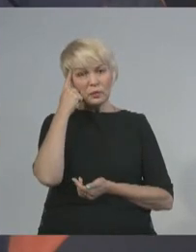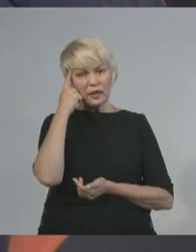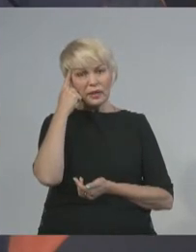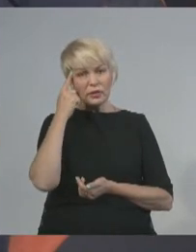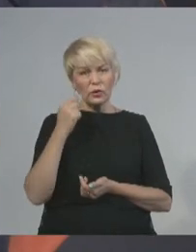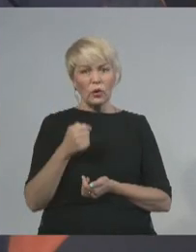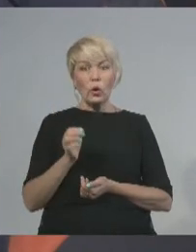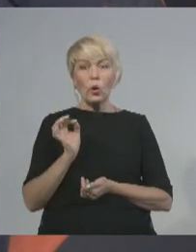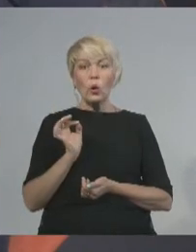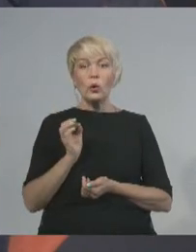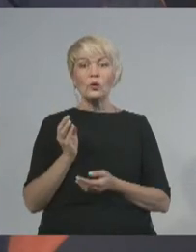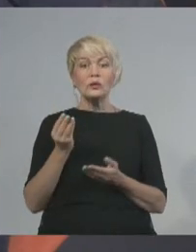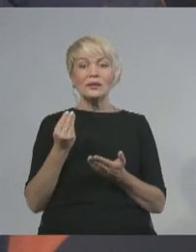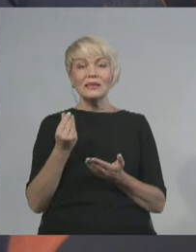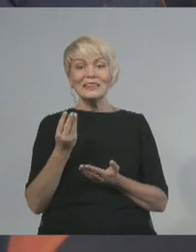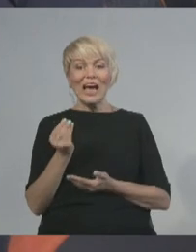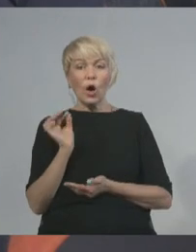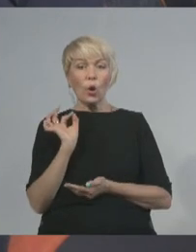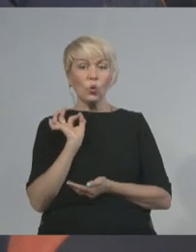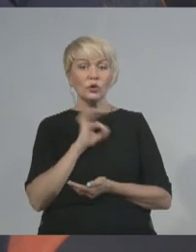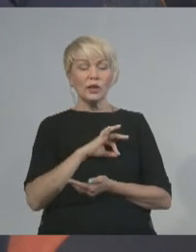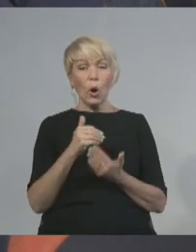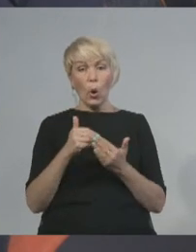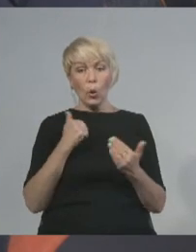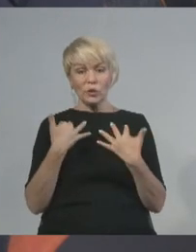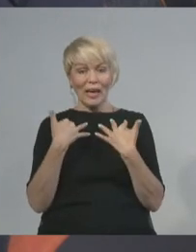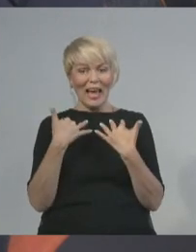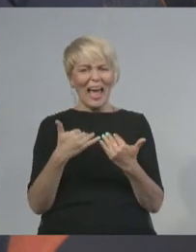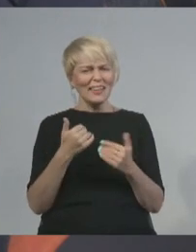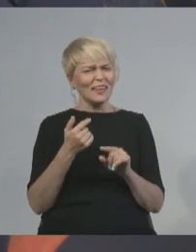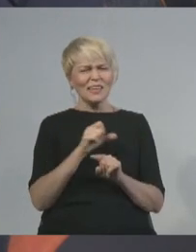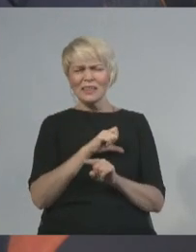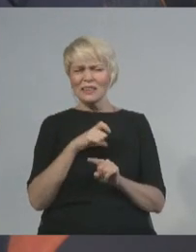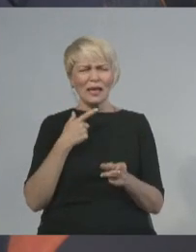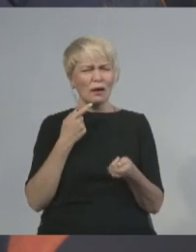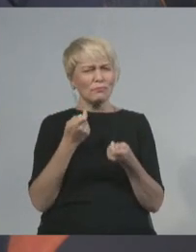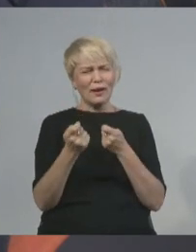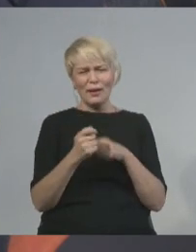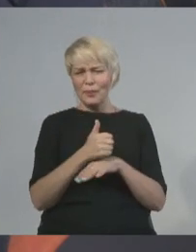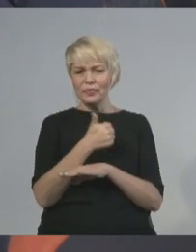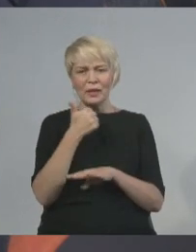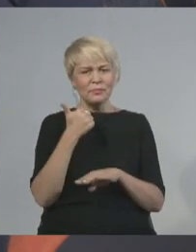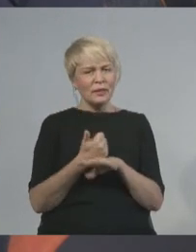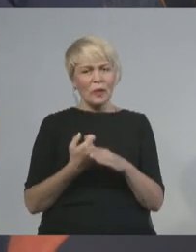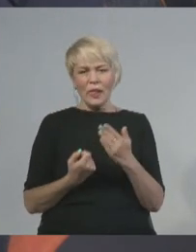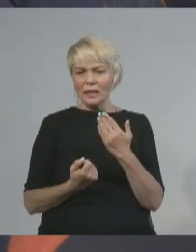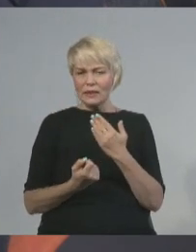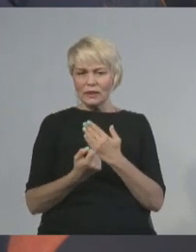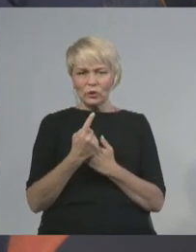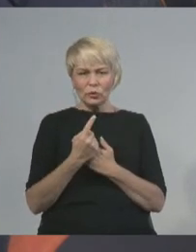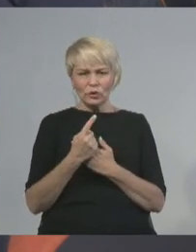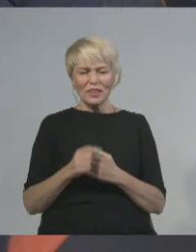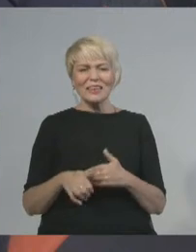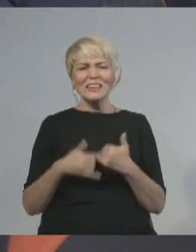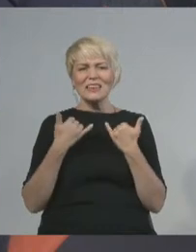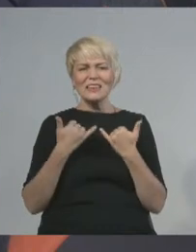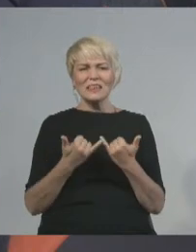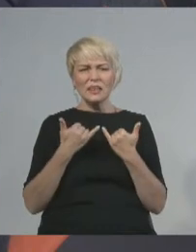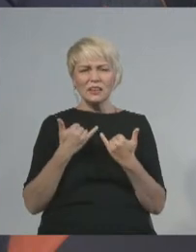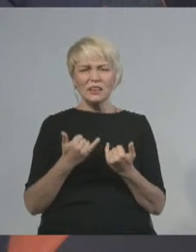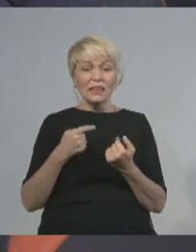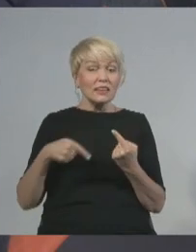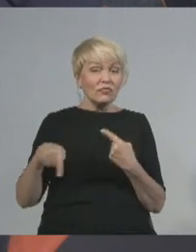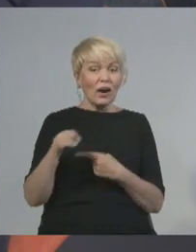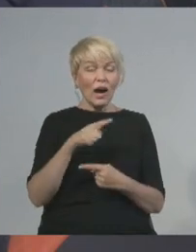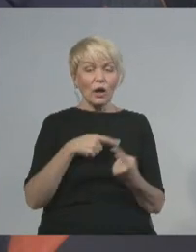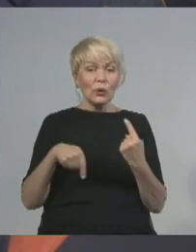i think that reader revenue of the revenue from the audience is not the dominating source in ukraine